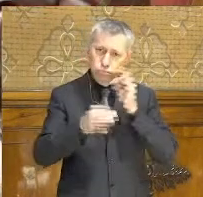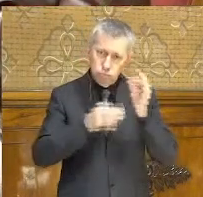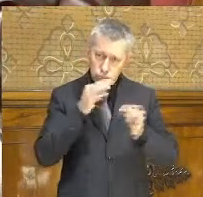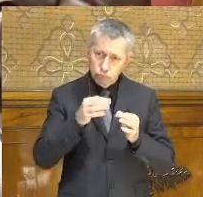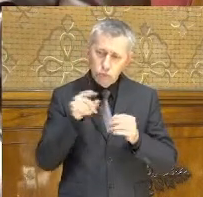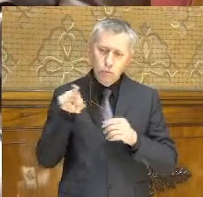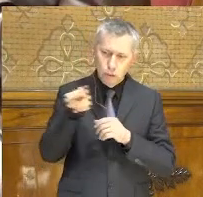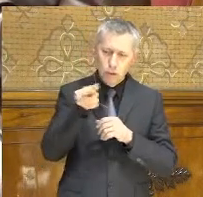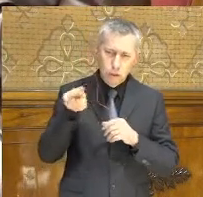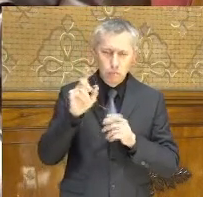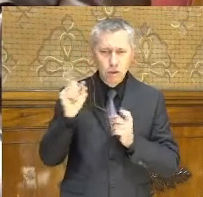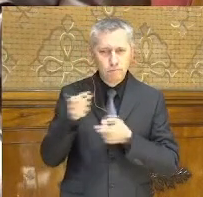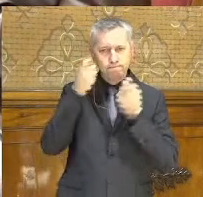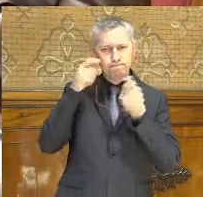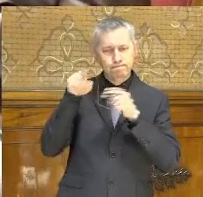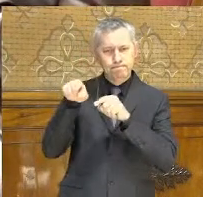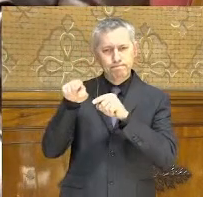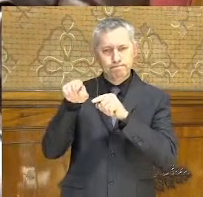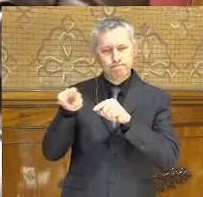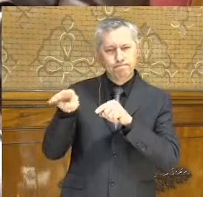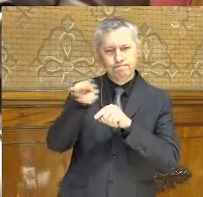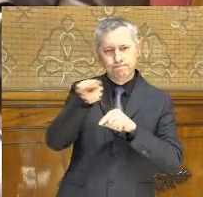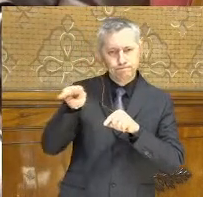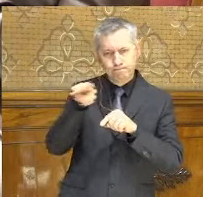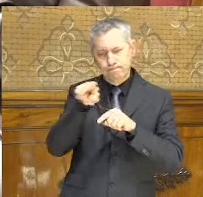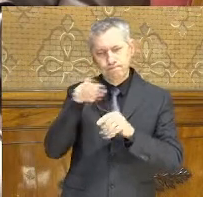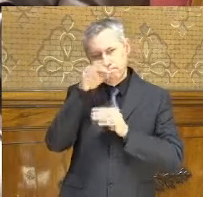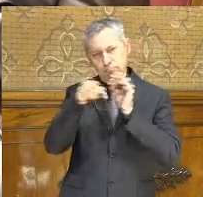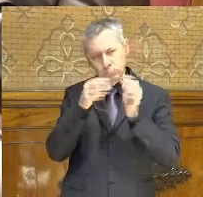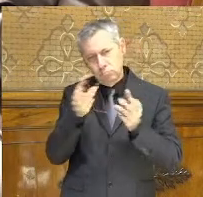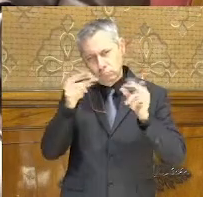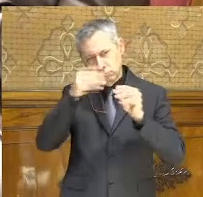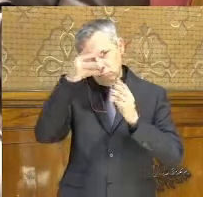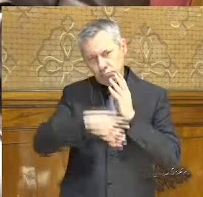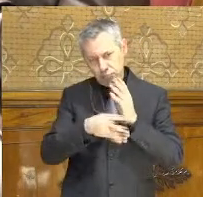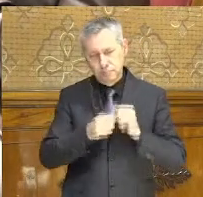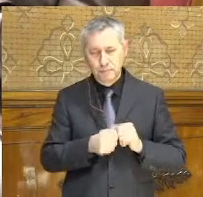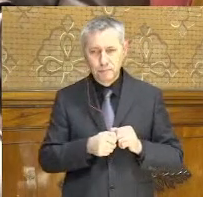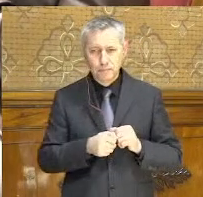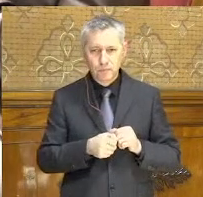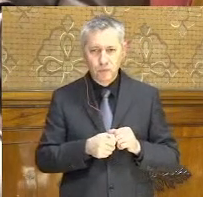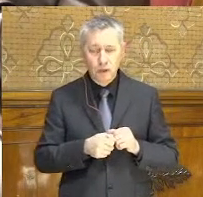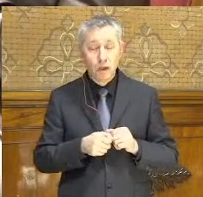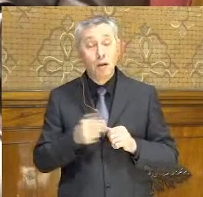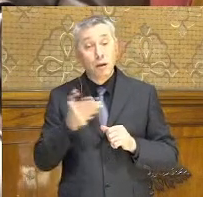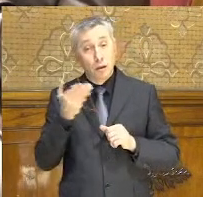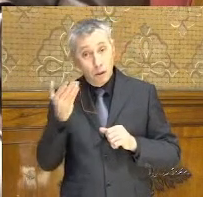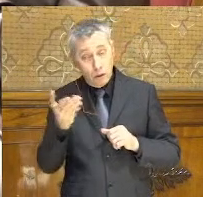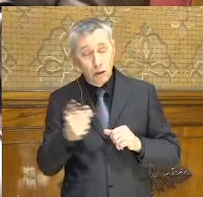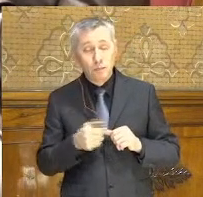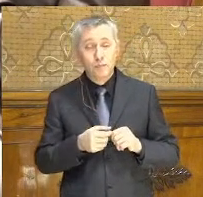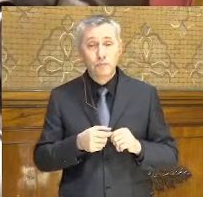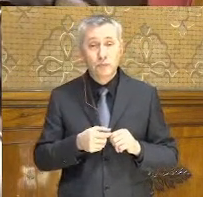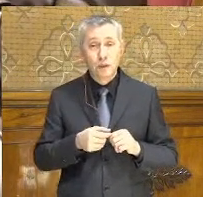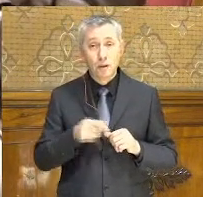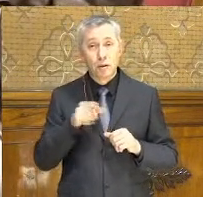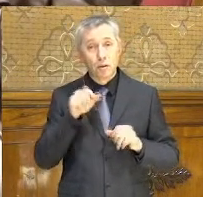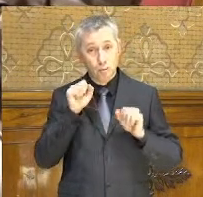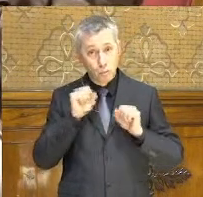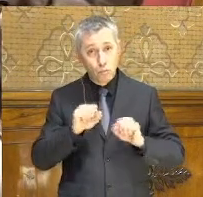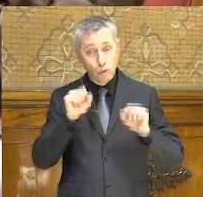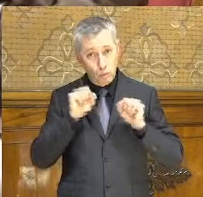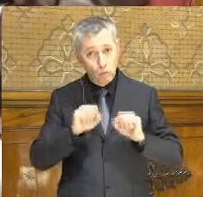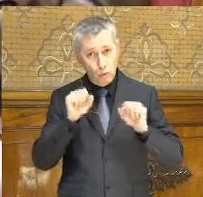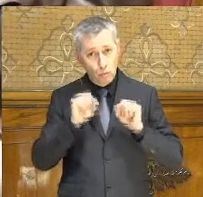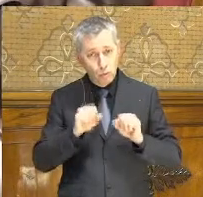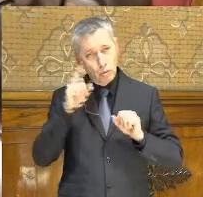not religious. Not at all. Absolutely not. And she even departed from her Judaism, in any serious sense.